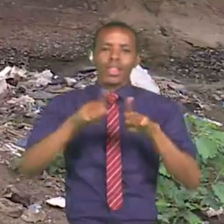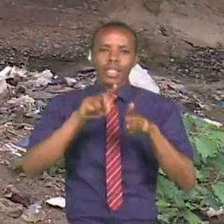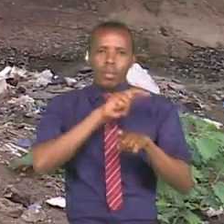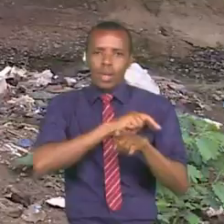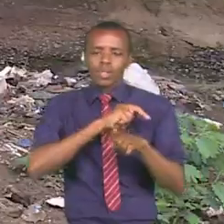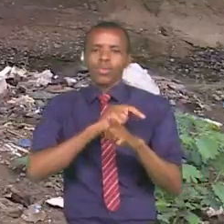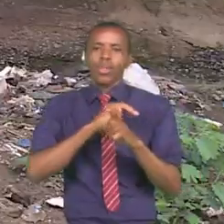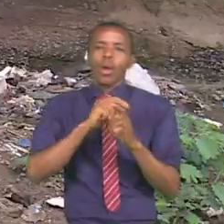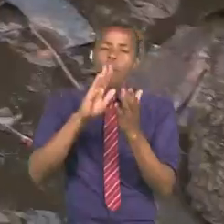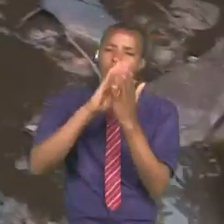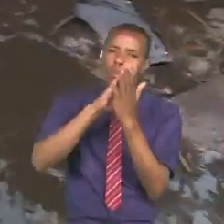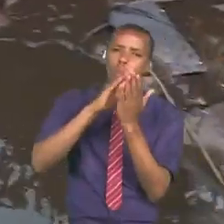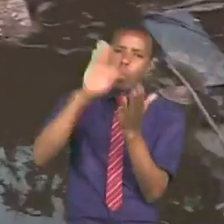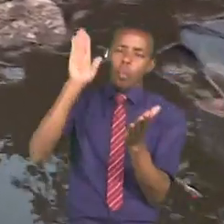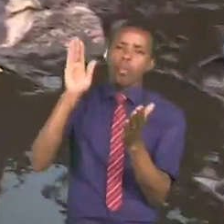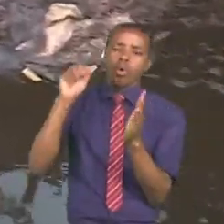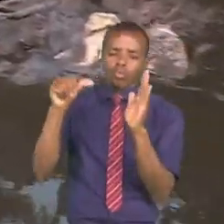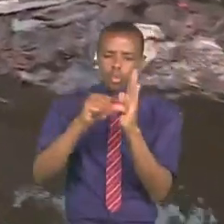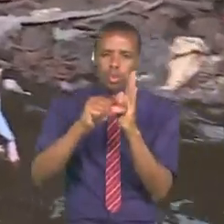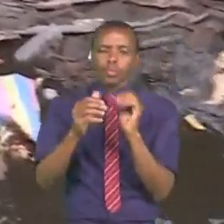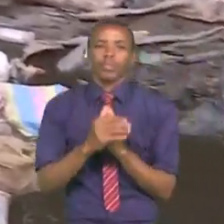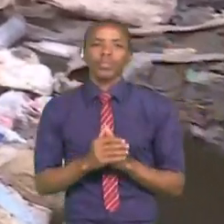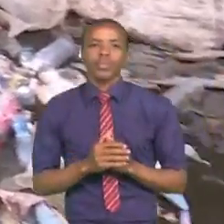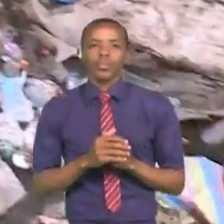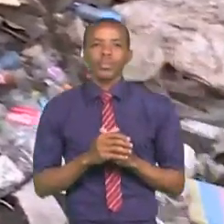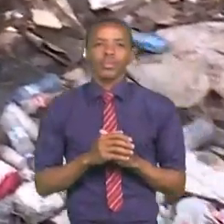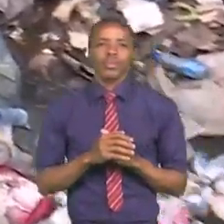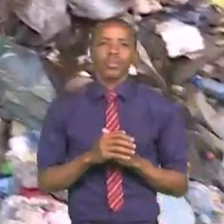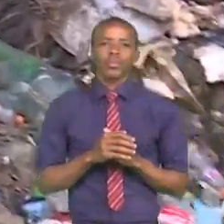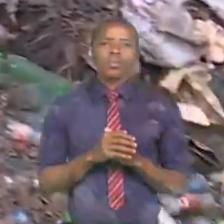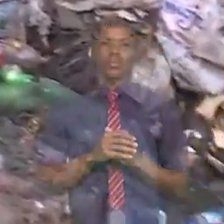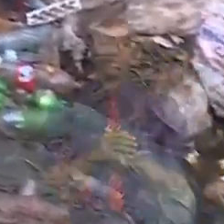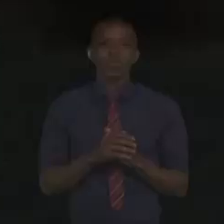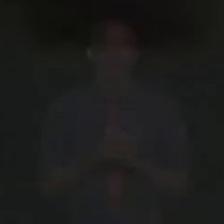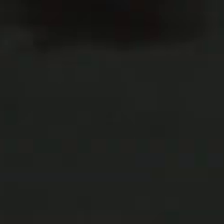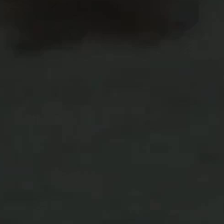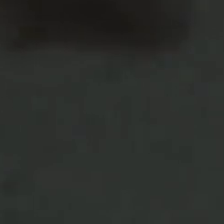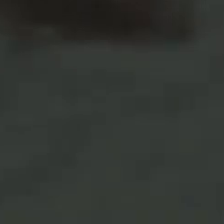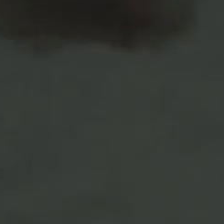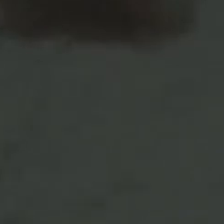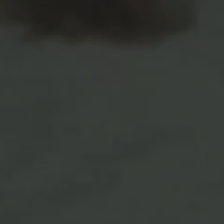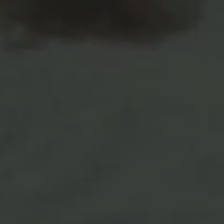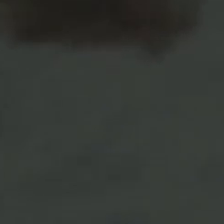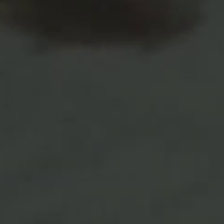further drowning. Safi Godanamamu, Switch TV.